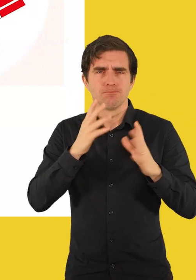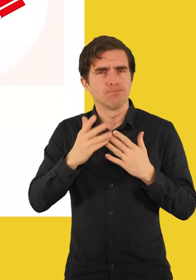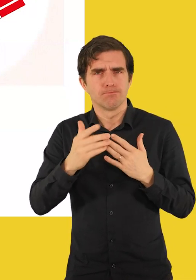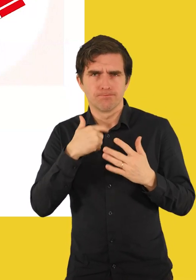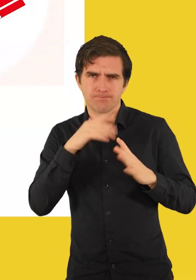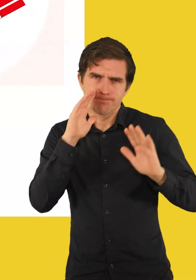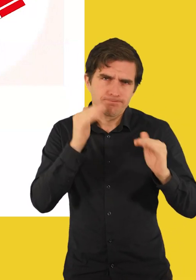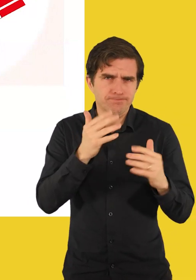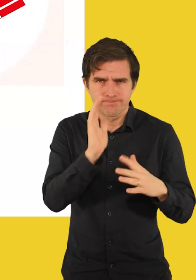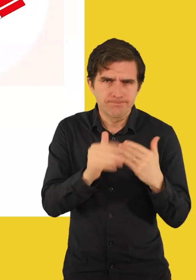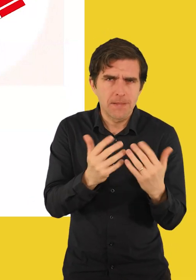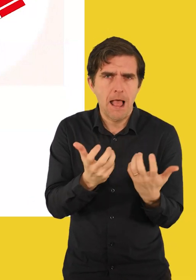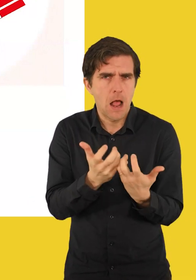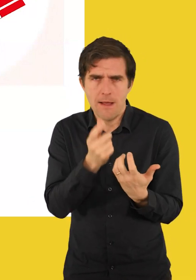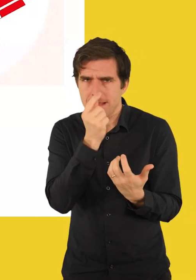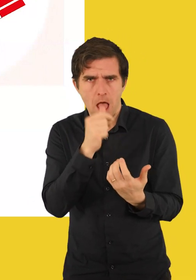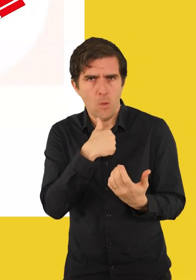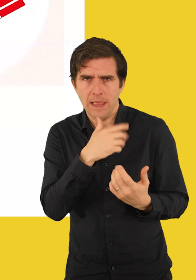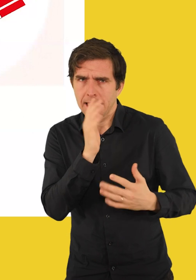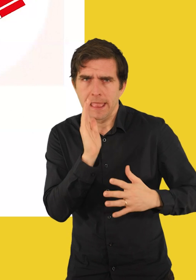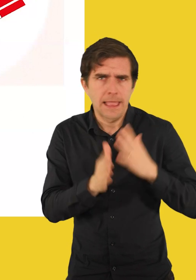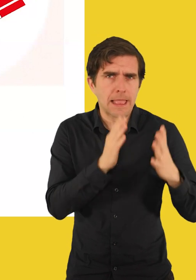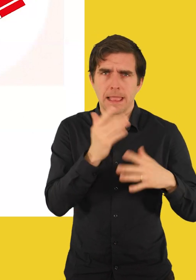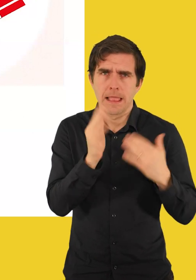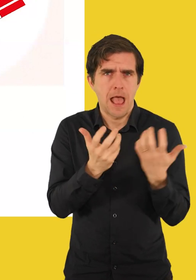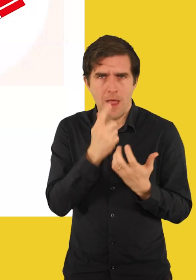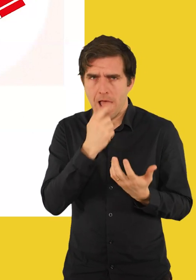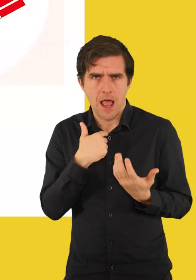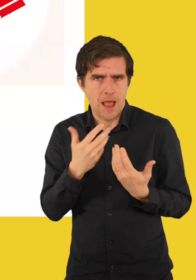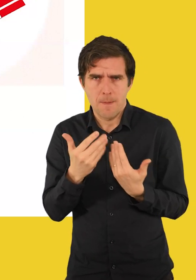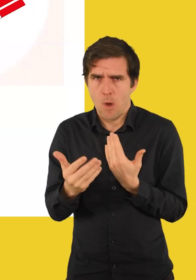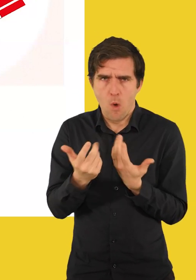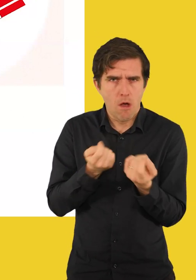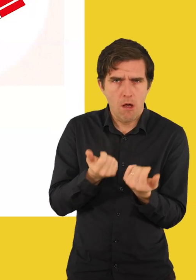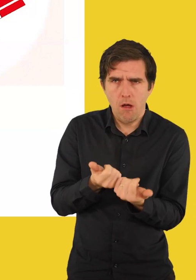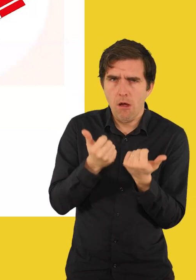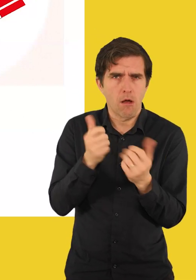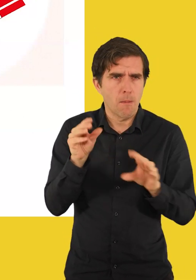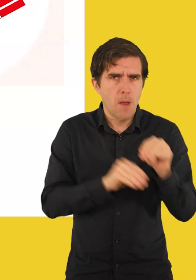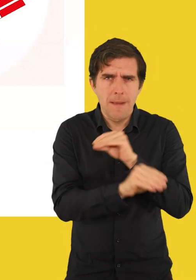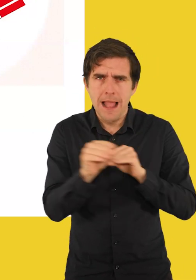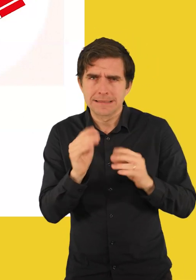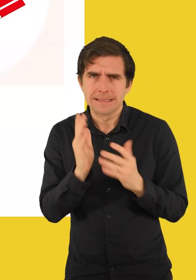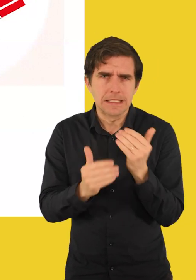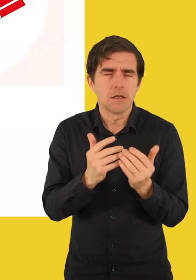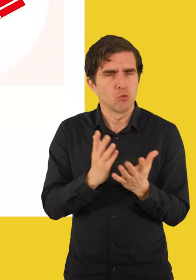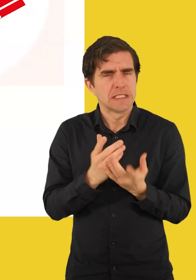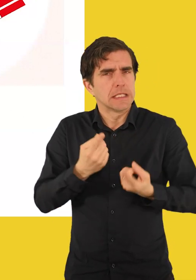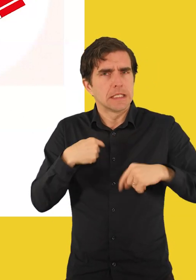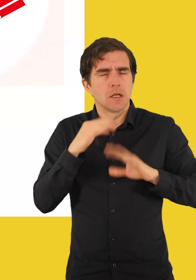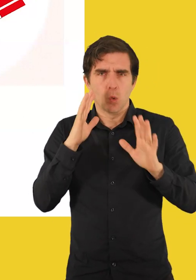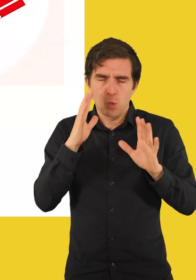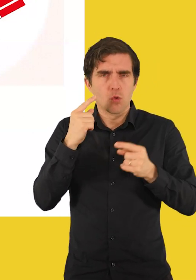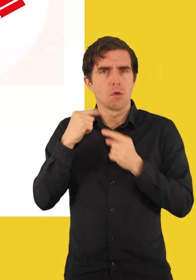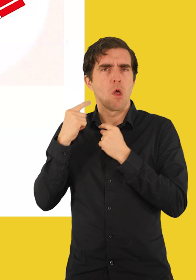instead of focused on how can we get how can we facilitate the most mobility possible, it has